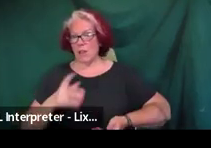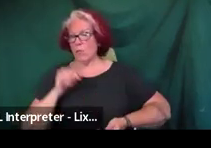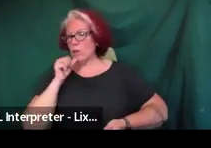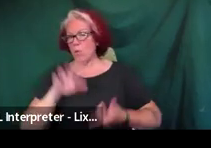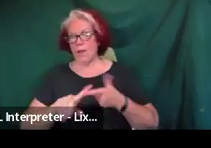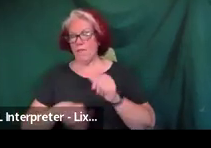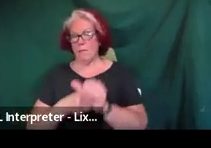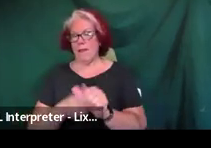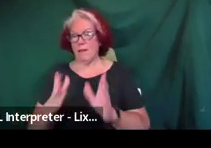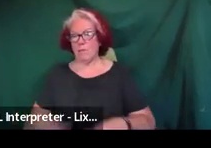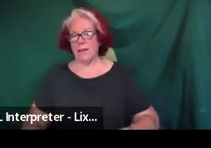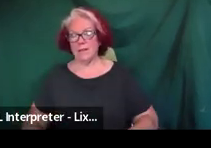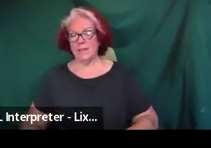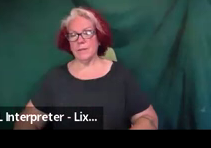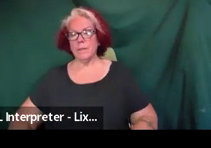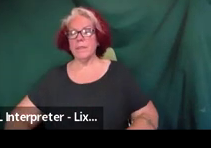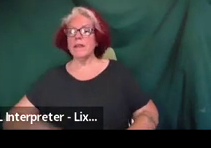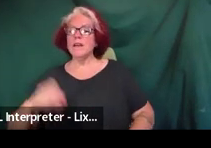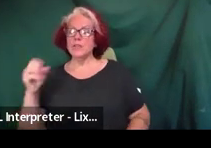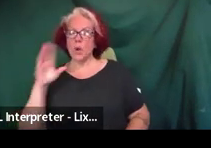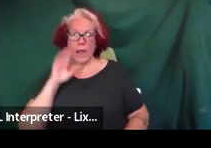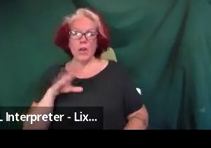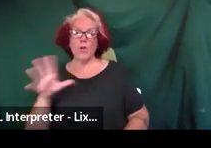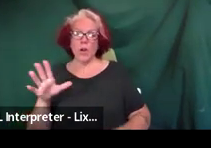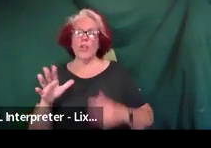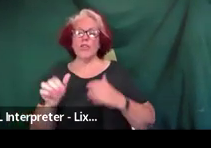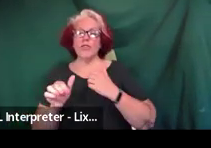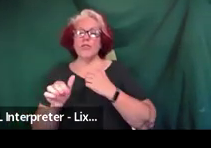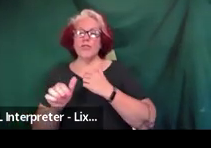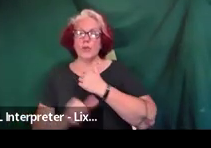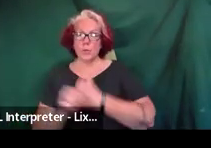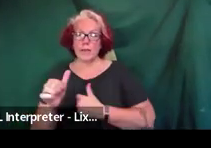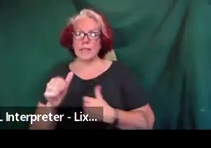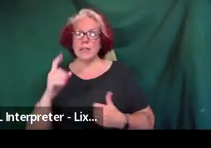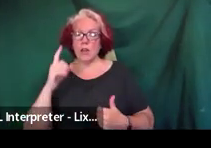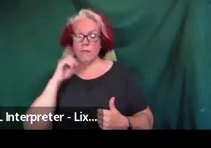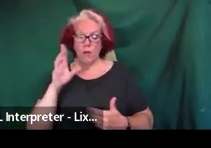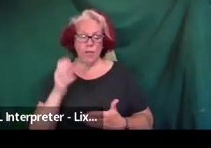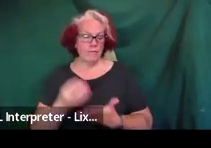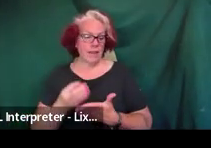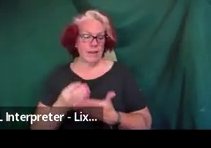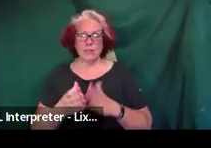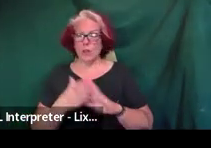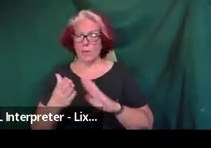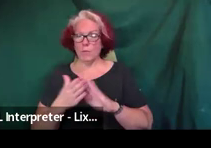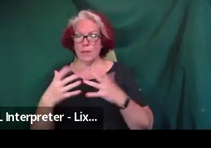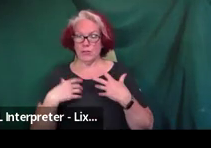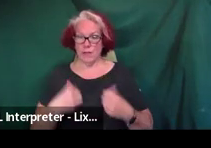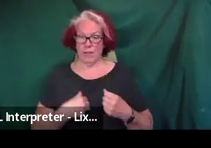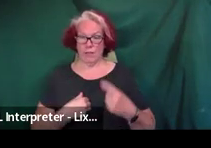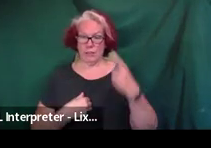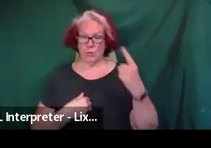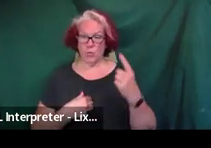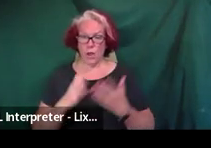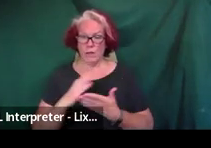plan in place. So I know the risk from the financial operational health is one piece. I think